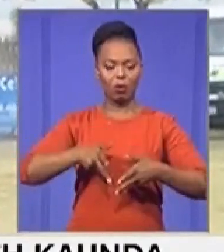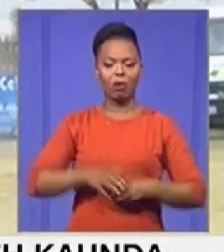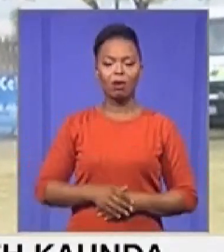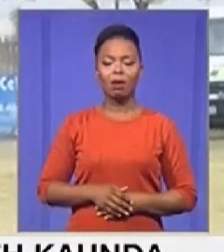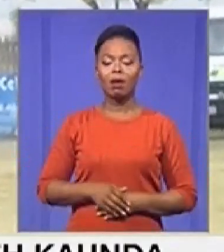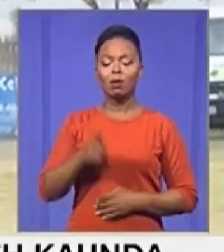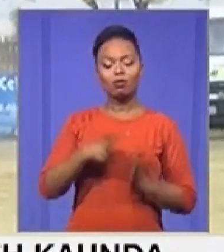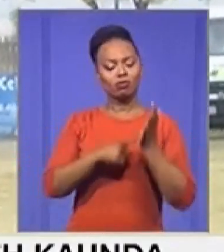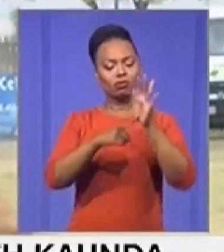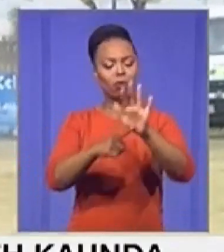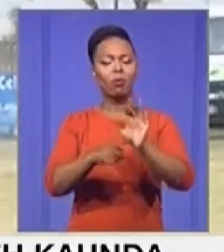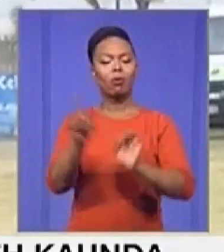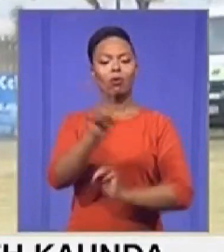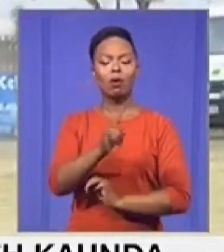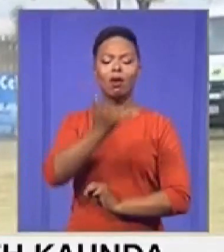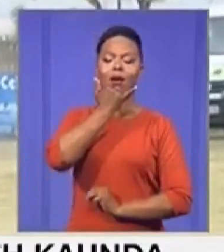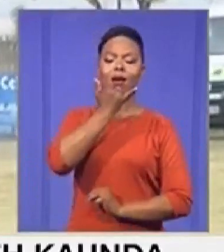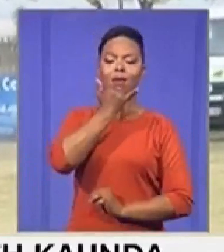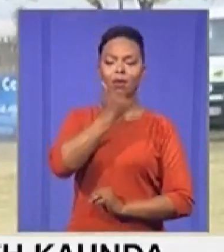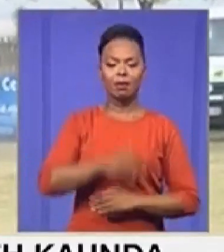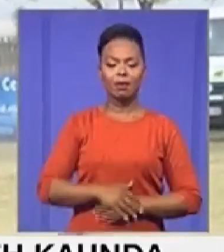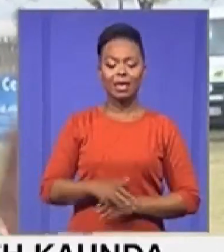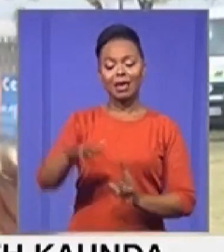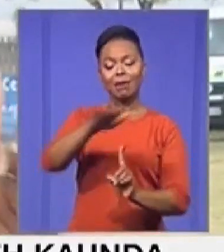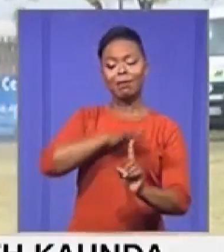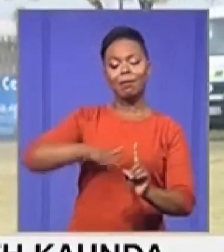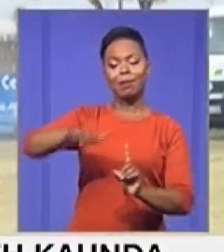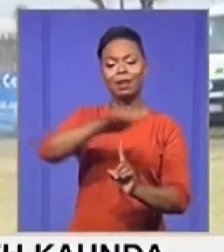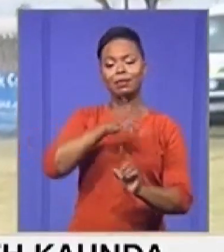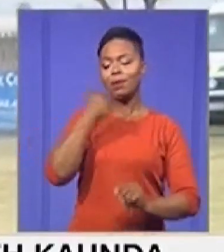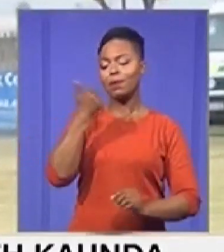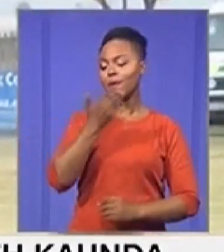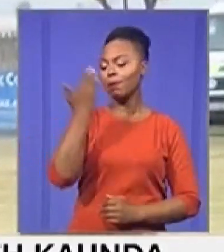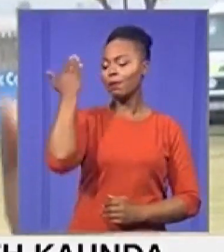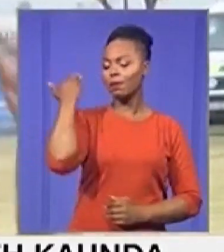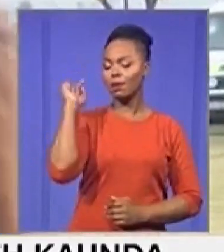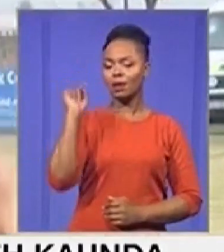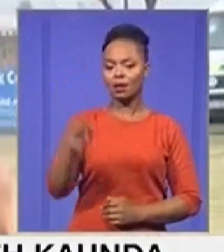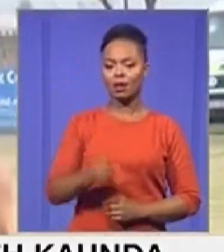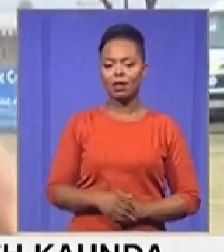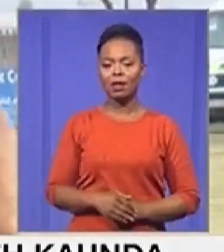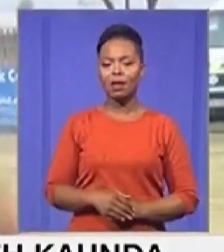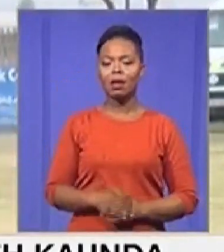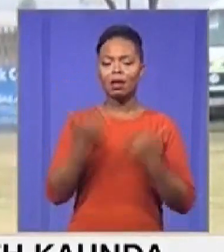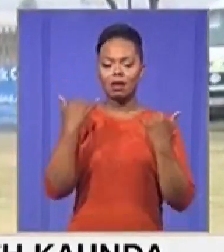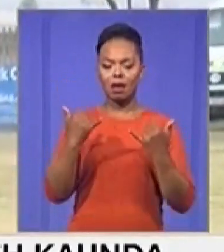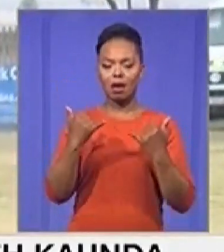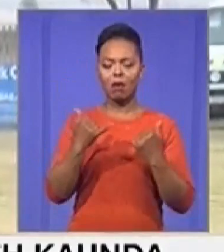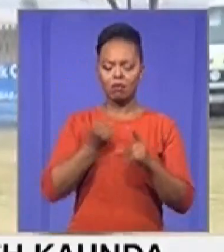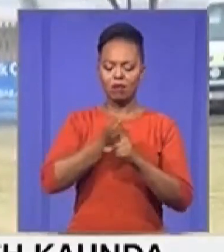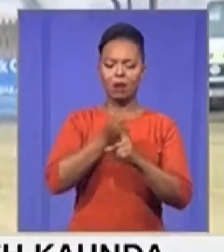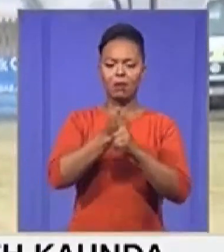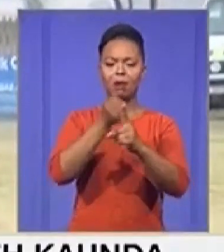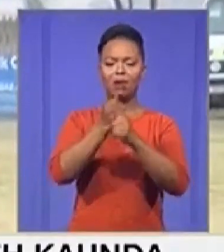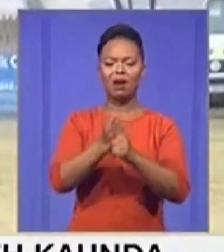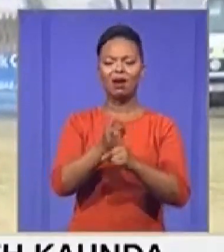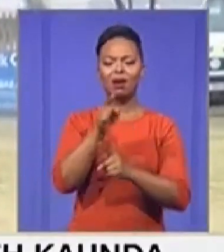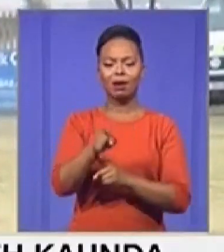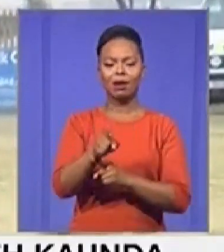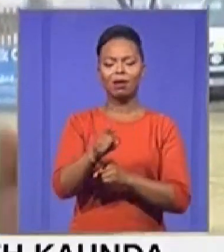tlisa maitumelo ke lona lehelo le ile gore maloba a mabane le ne le belege puso ele ya